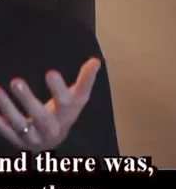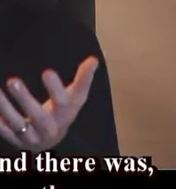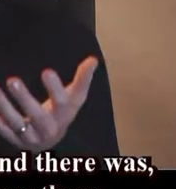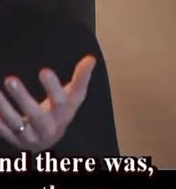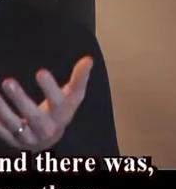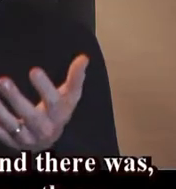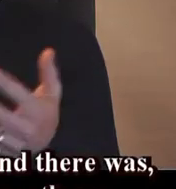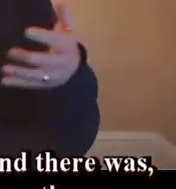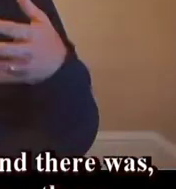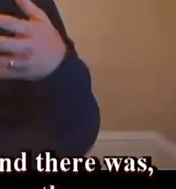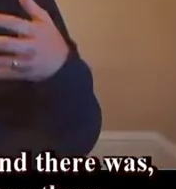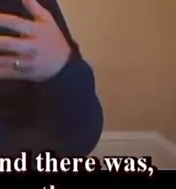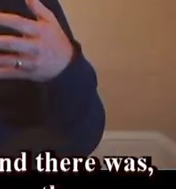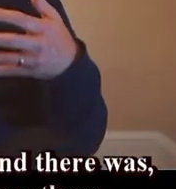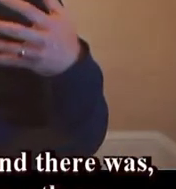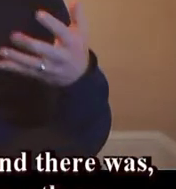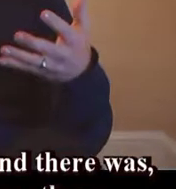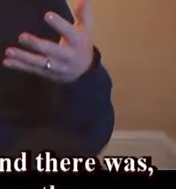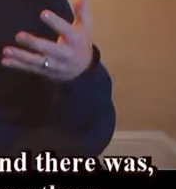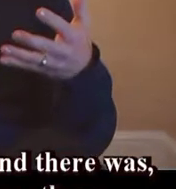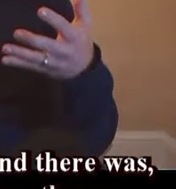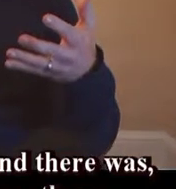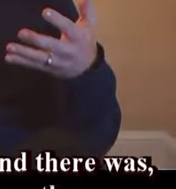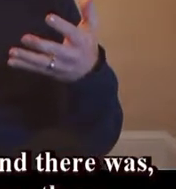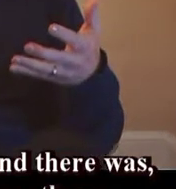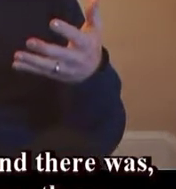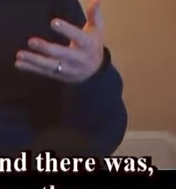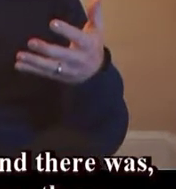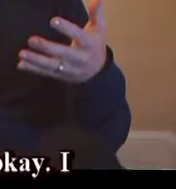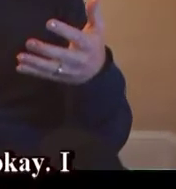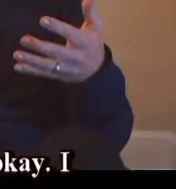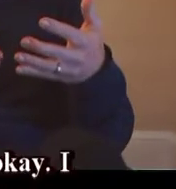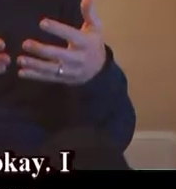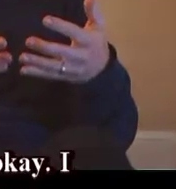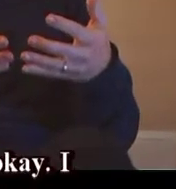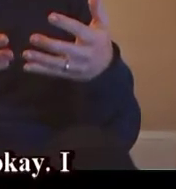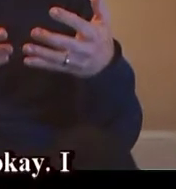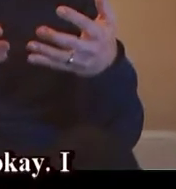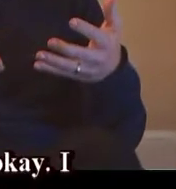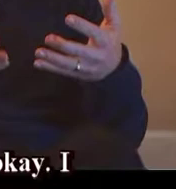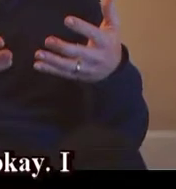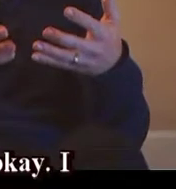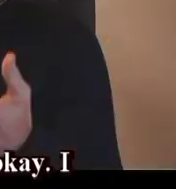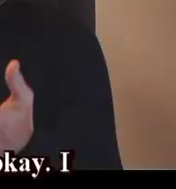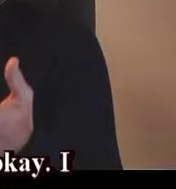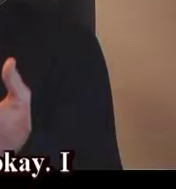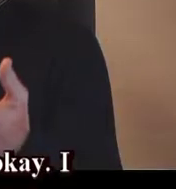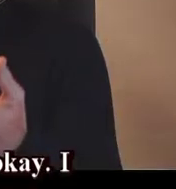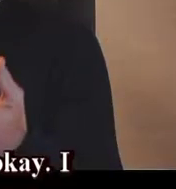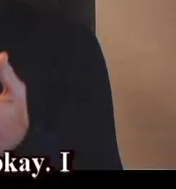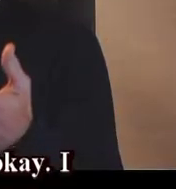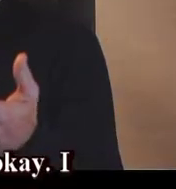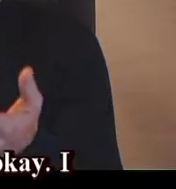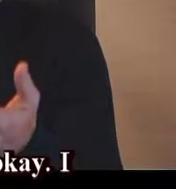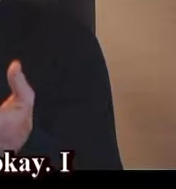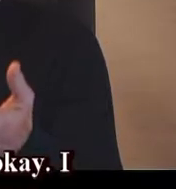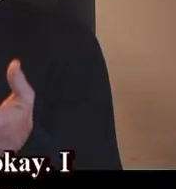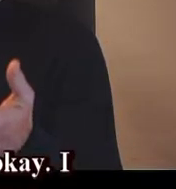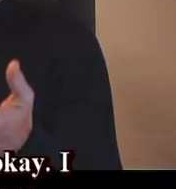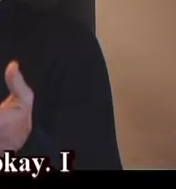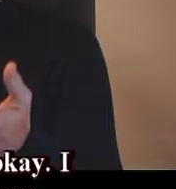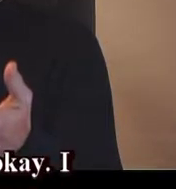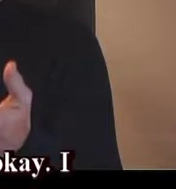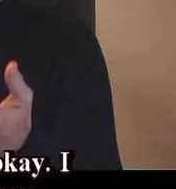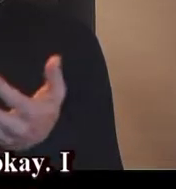you to help me out here. And there was a distinct moment of peace there where I felt a distinct message